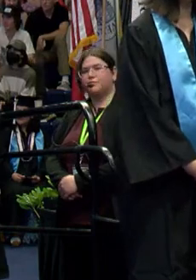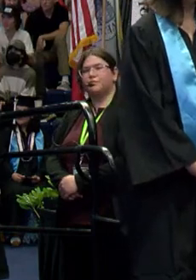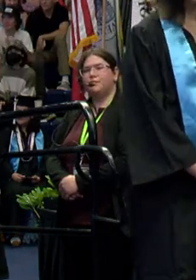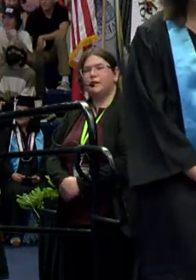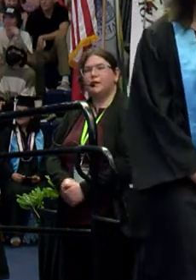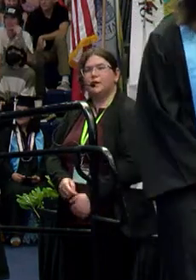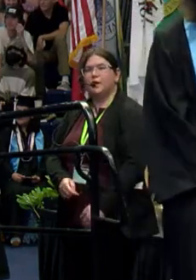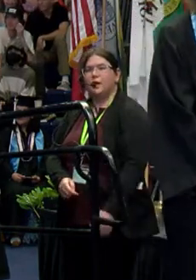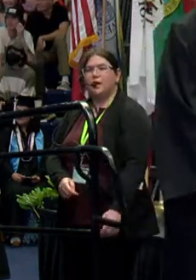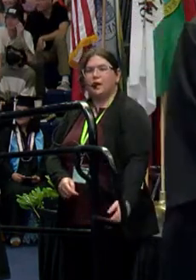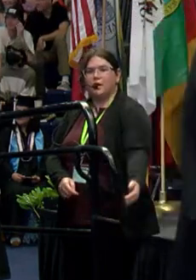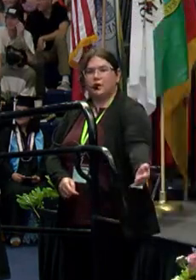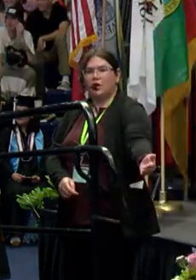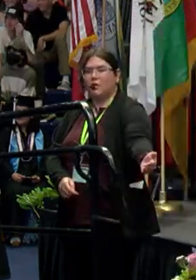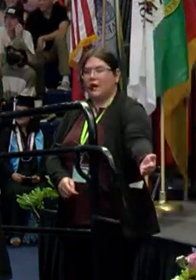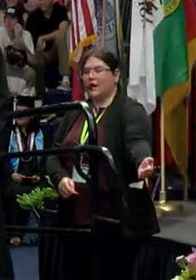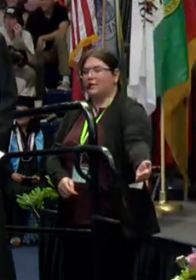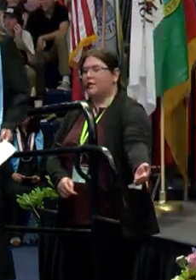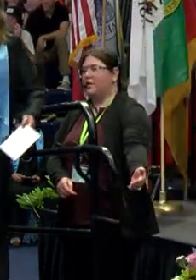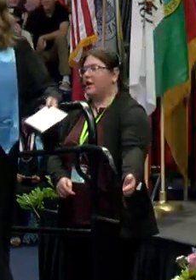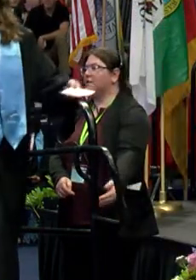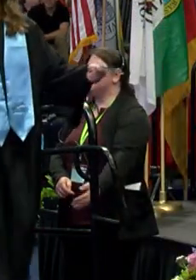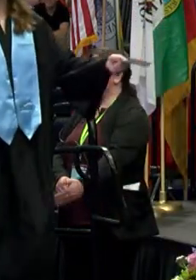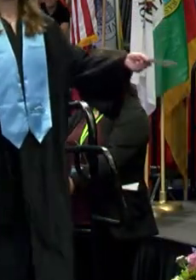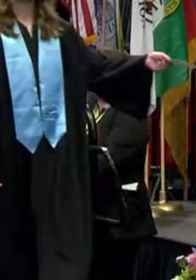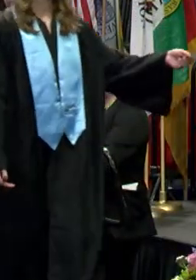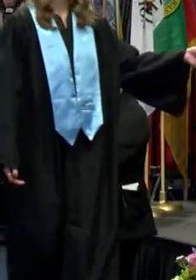Hallie Rebecca Gervens.